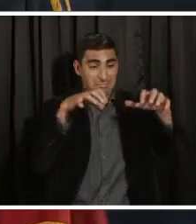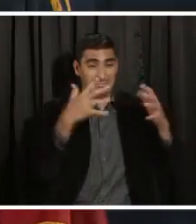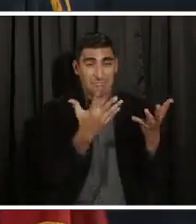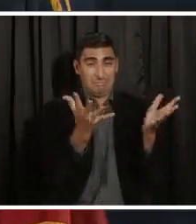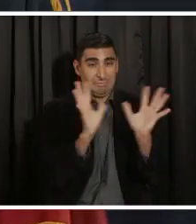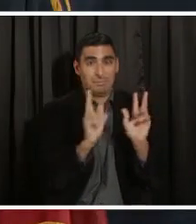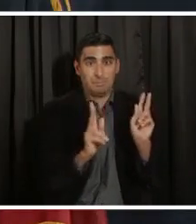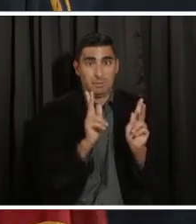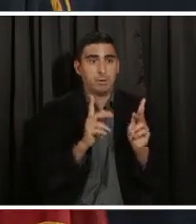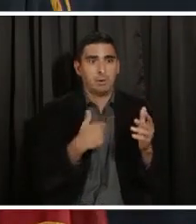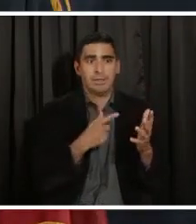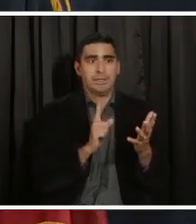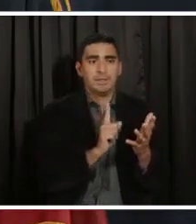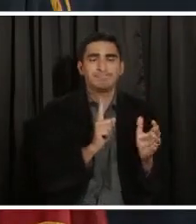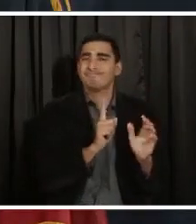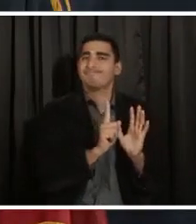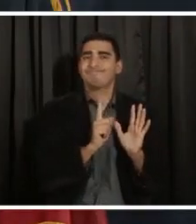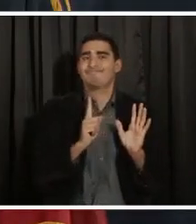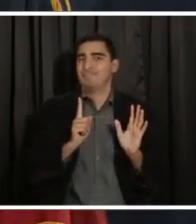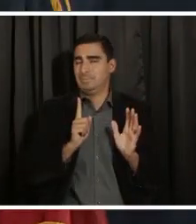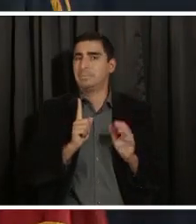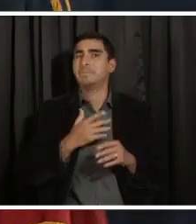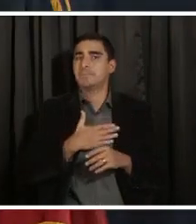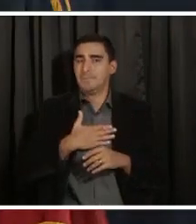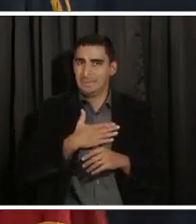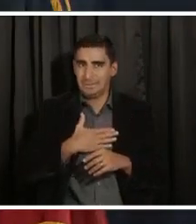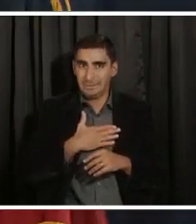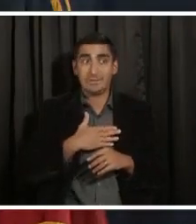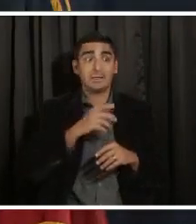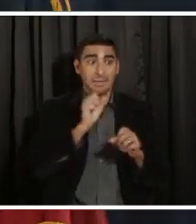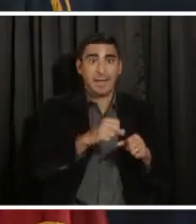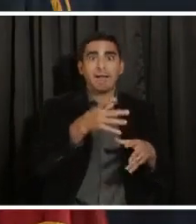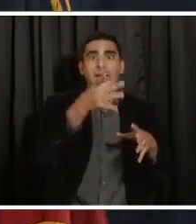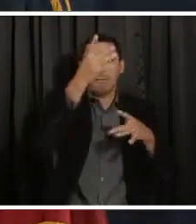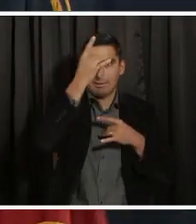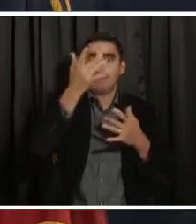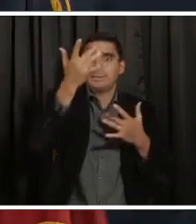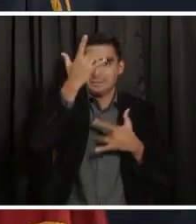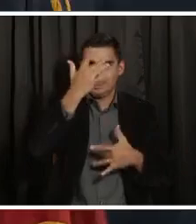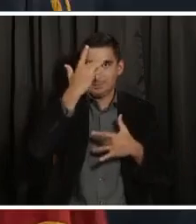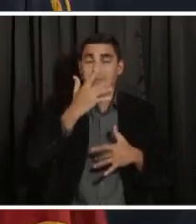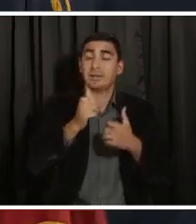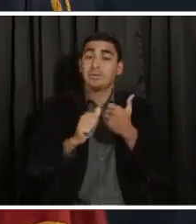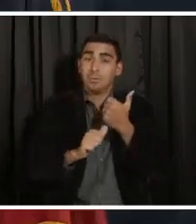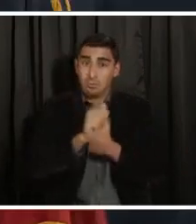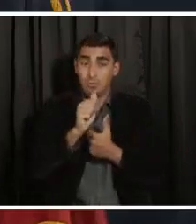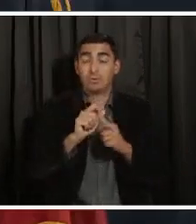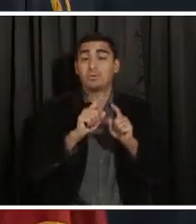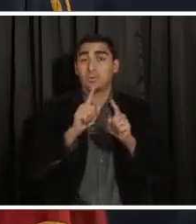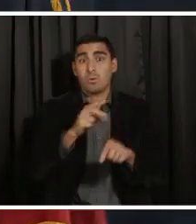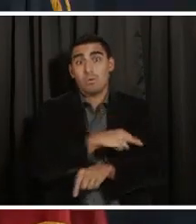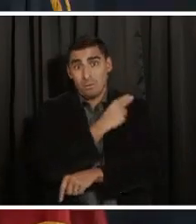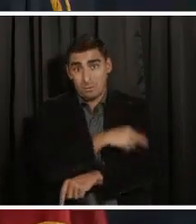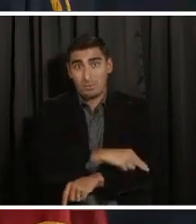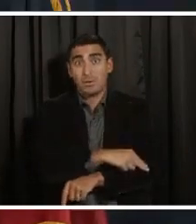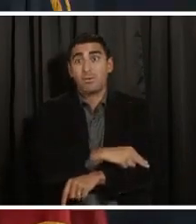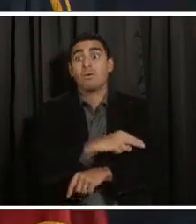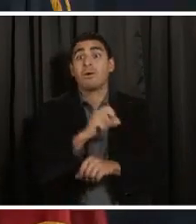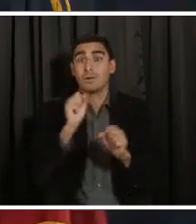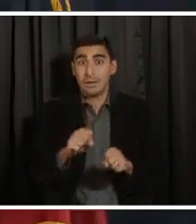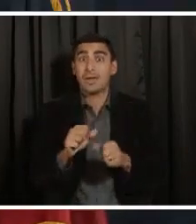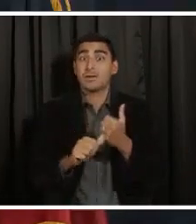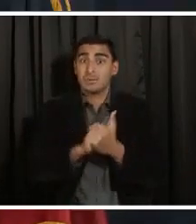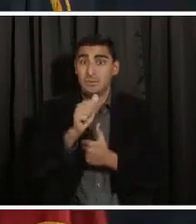you could easily contract the deadly virus, which could send you to a hospital, put you on a respirator, or even cost you your life, as it's cost the life of